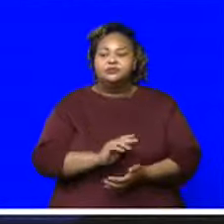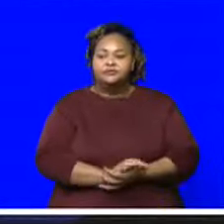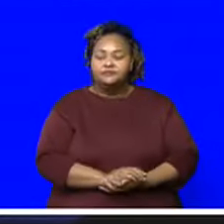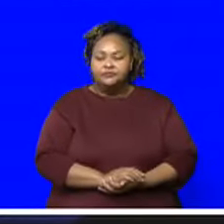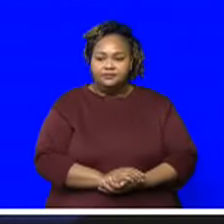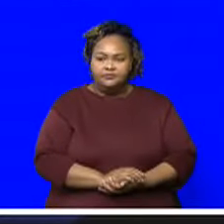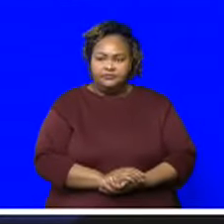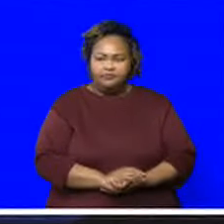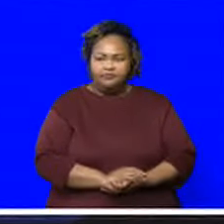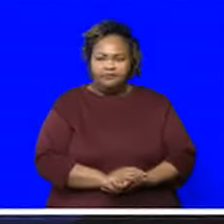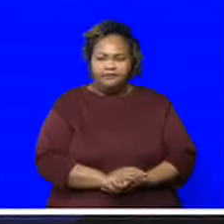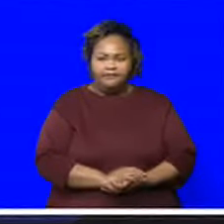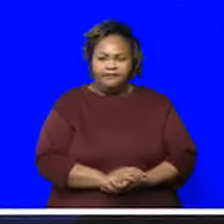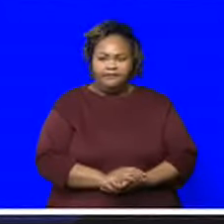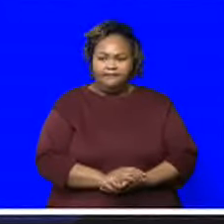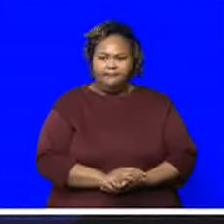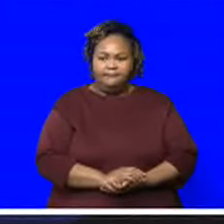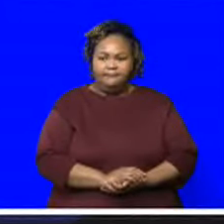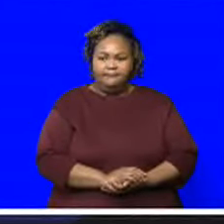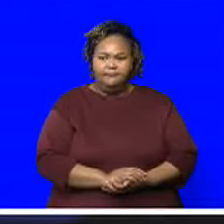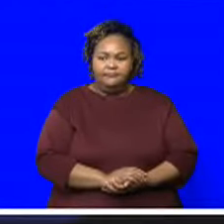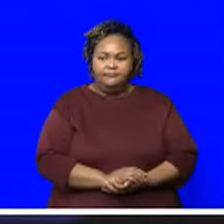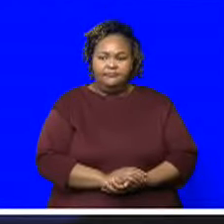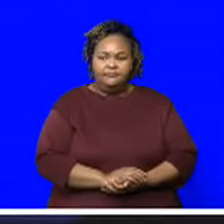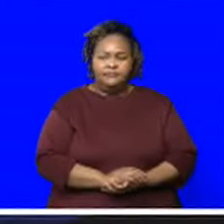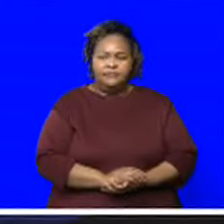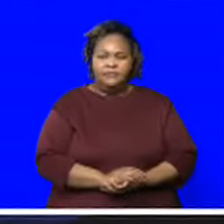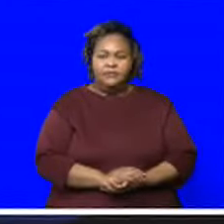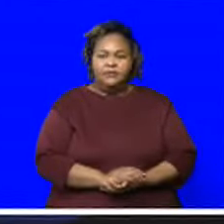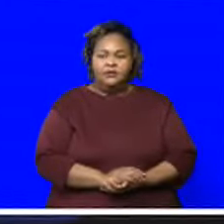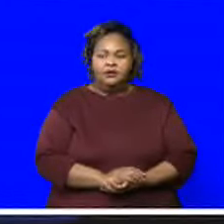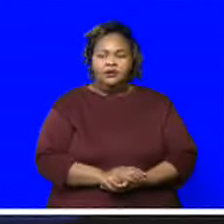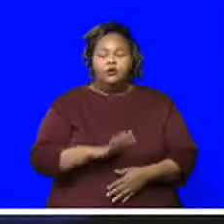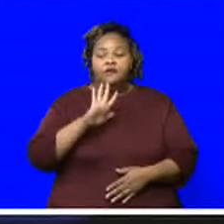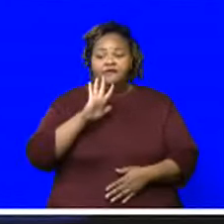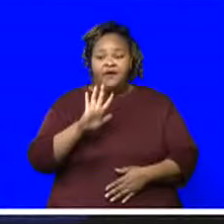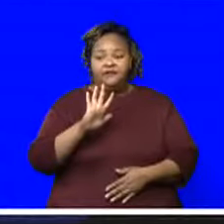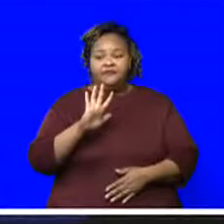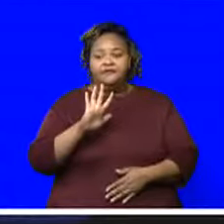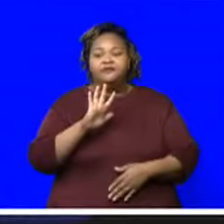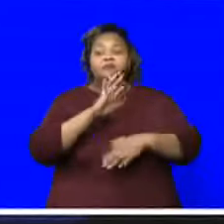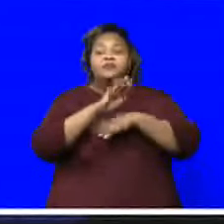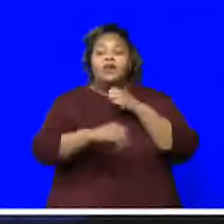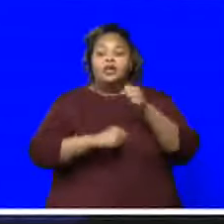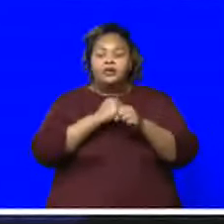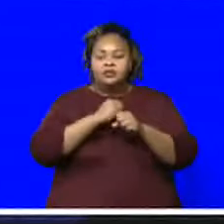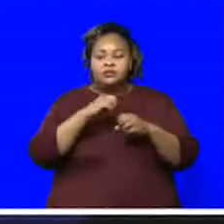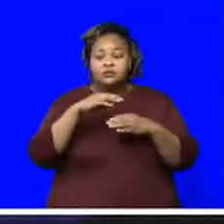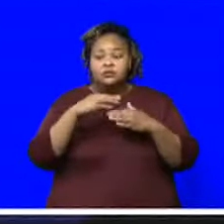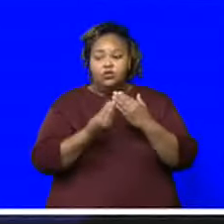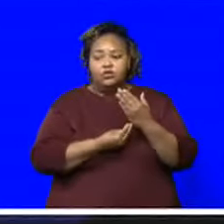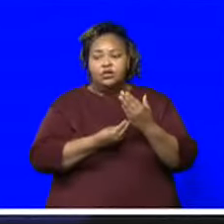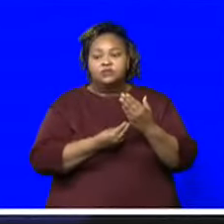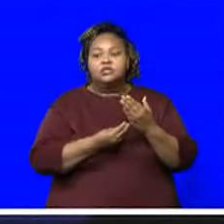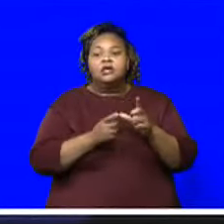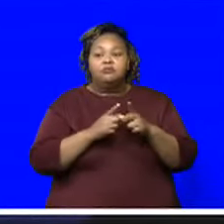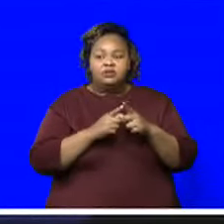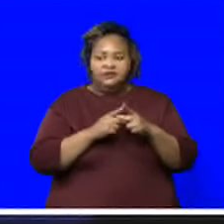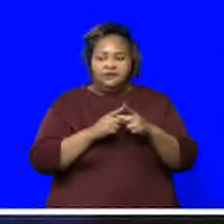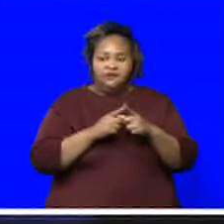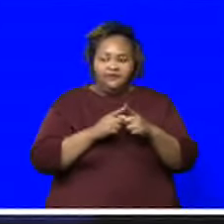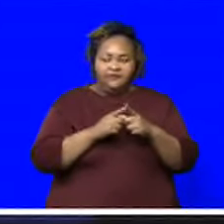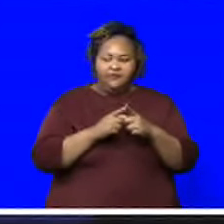nawo-ke laba bese baphelelwe leminyaka yesihlanu lesibanika bona nabaqala bese sirenewa ke